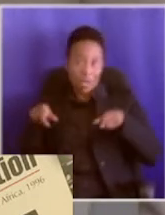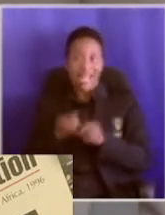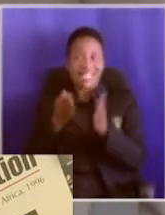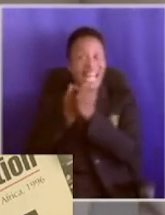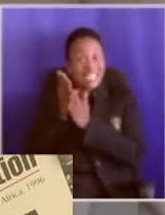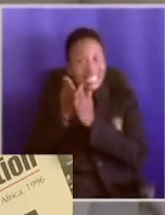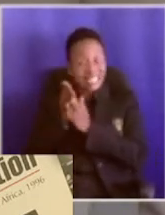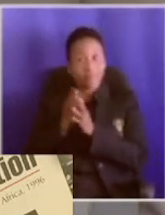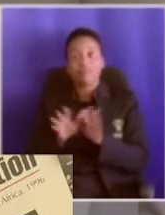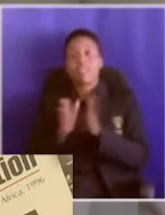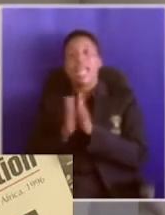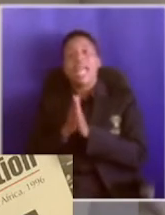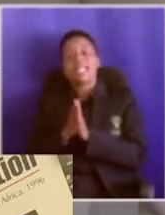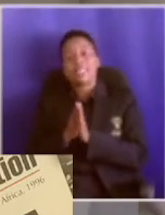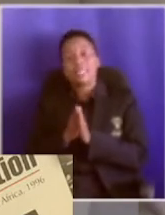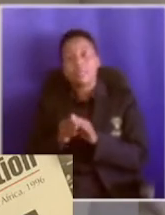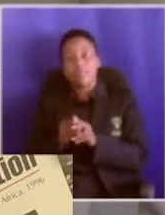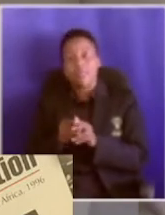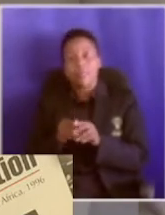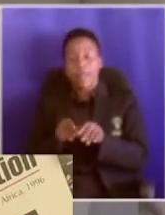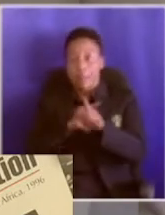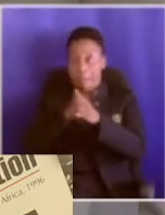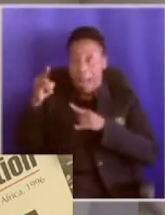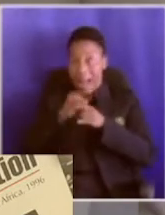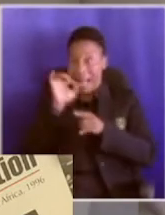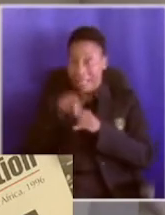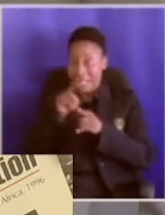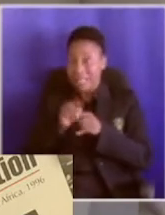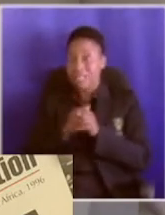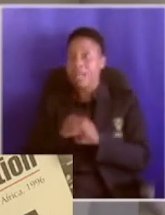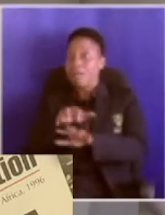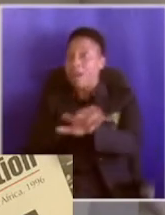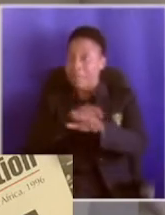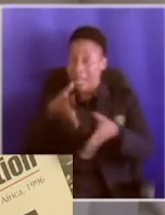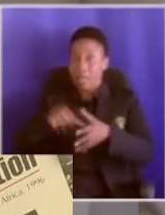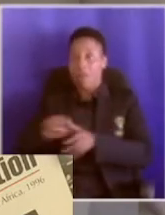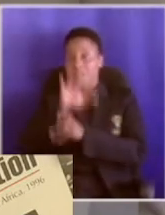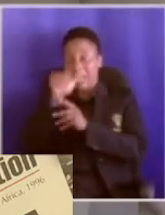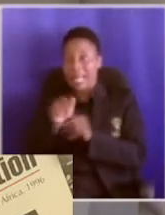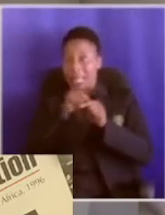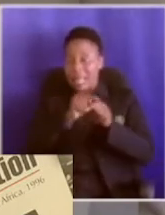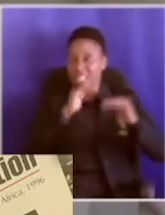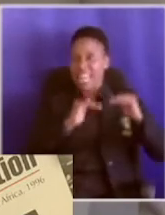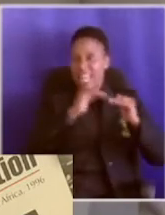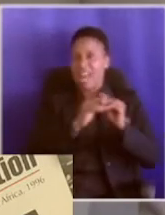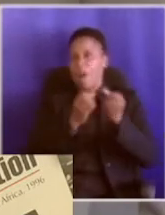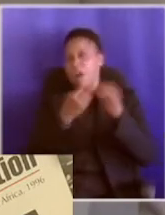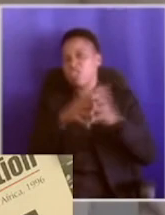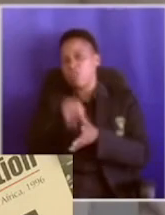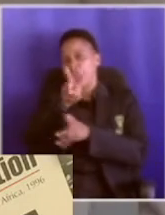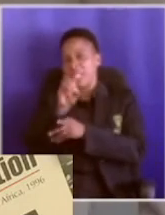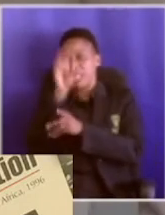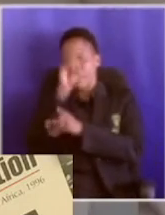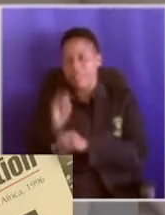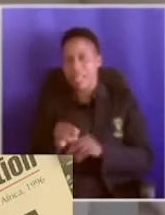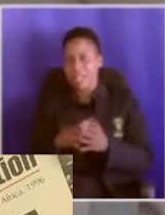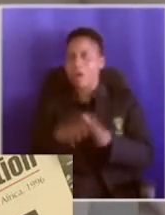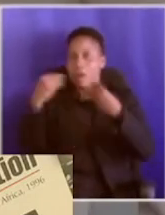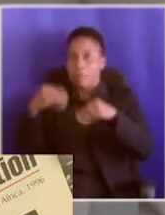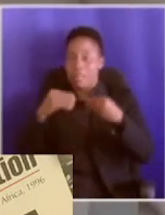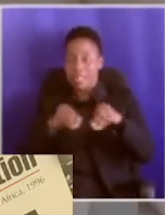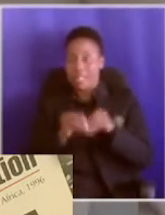in South Africa is based on economies of scale, which has resulted in about 20% of commercial